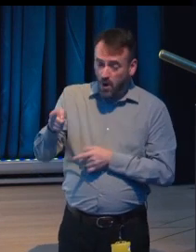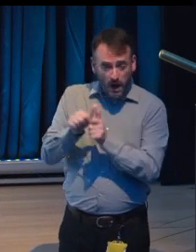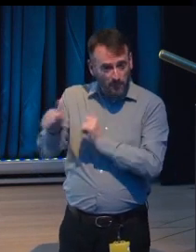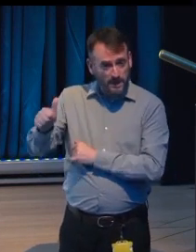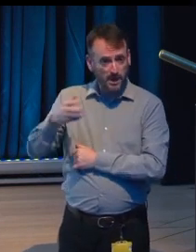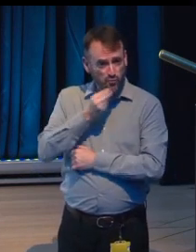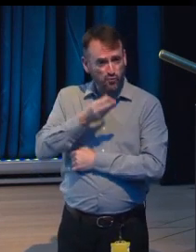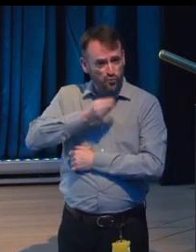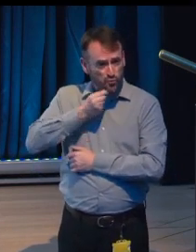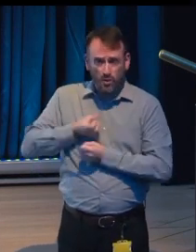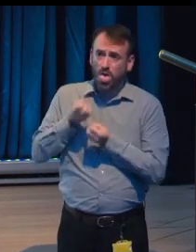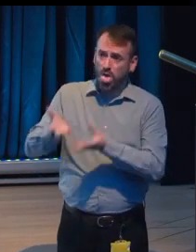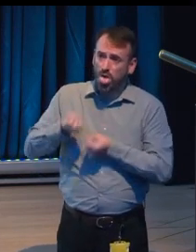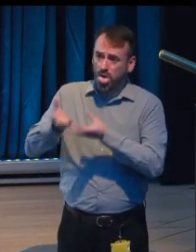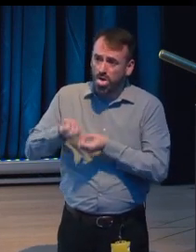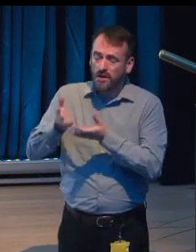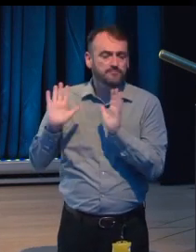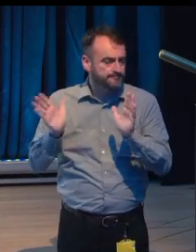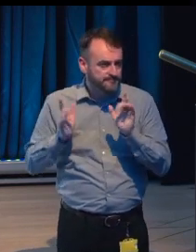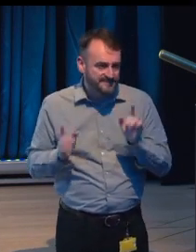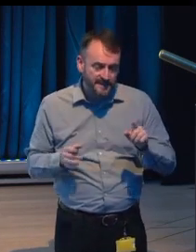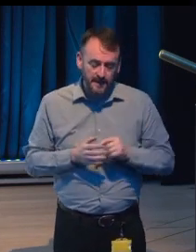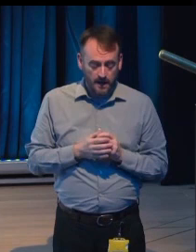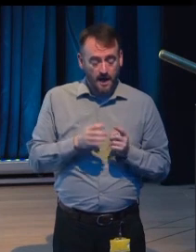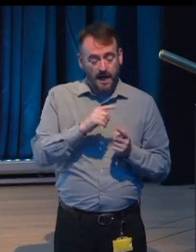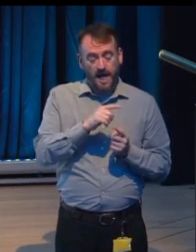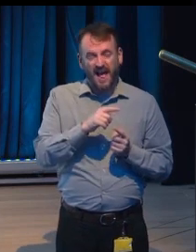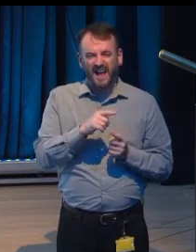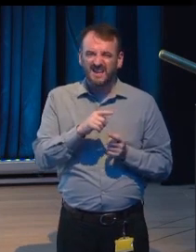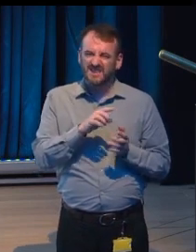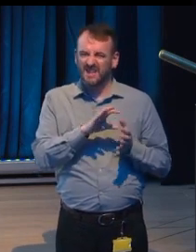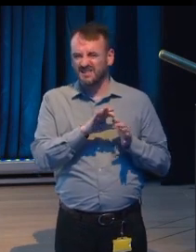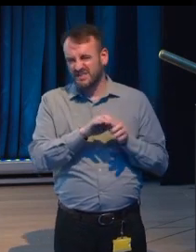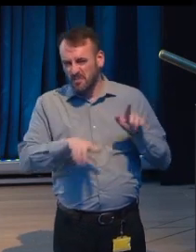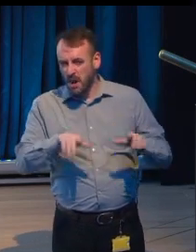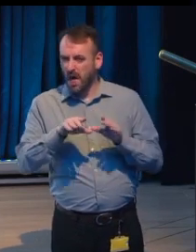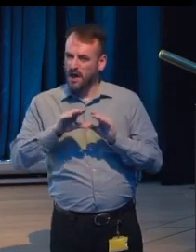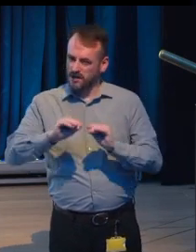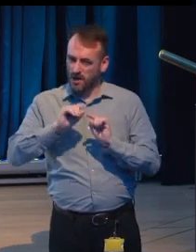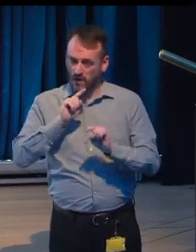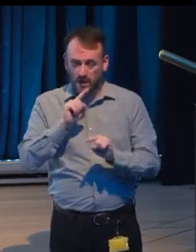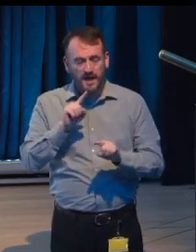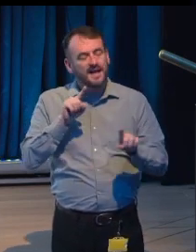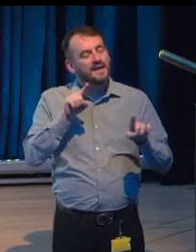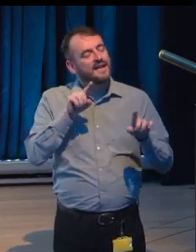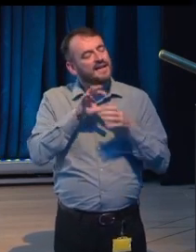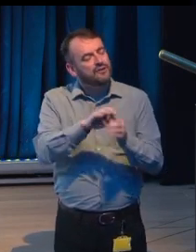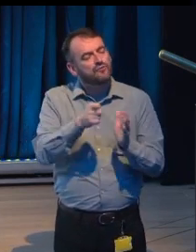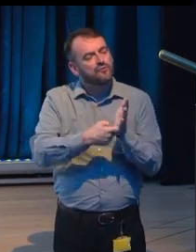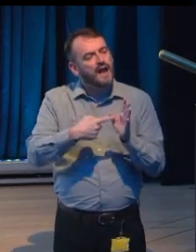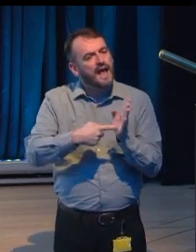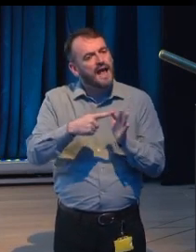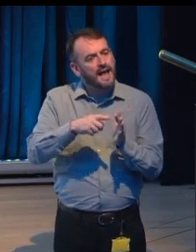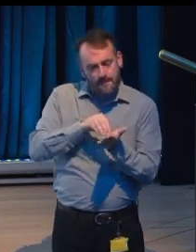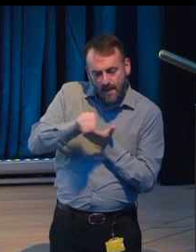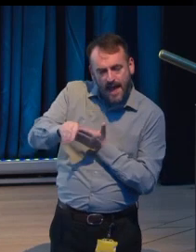ambition. On an adjacent note to this, the same lesson can be applied to rates, especially if you're a freelancer or you're new to